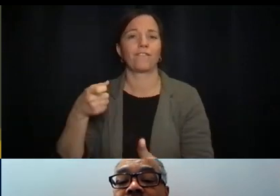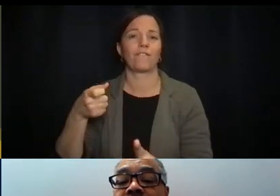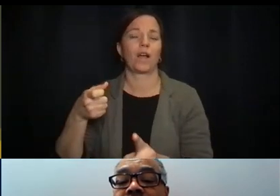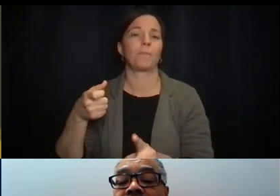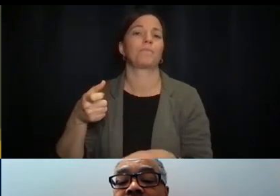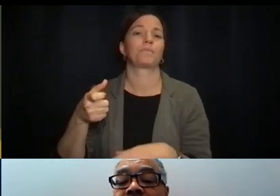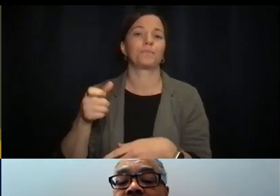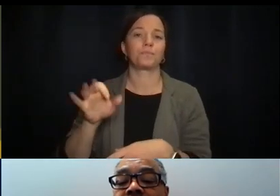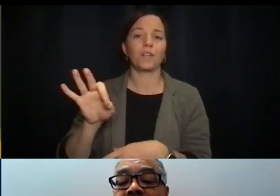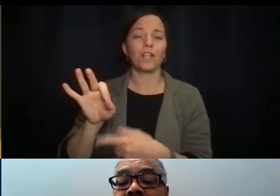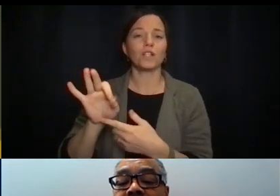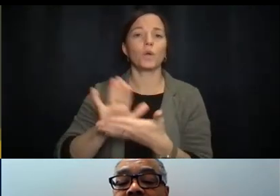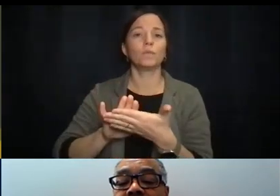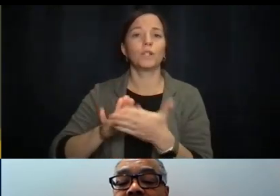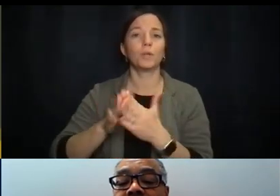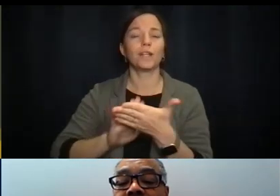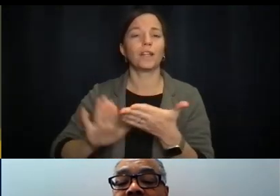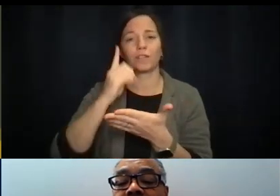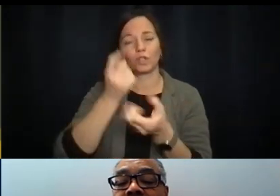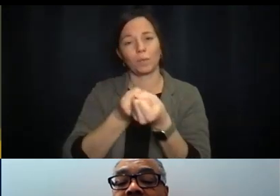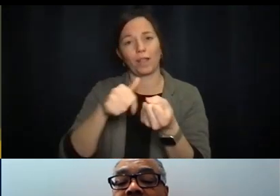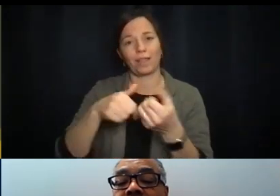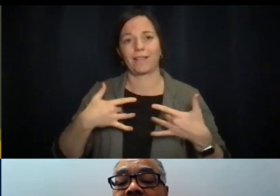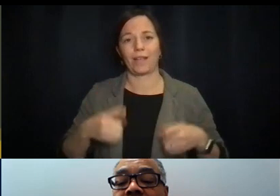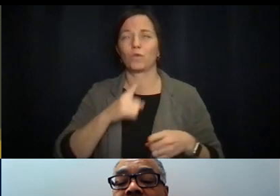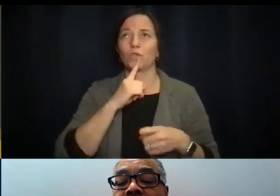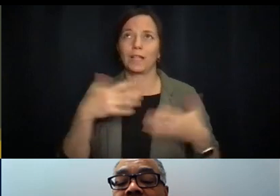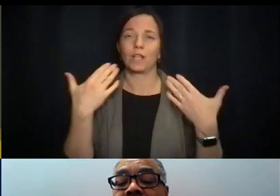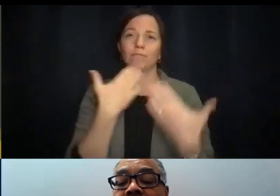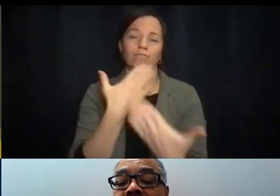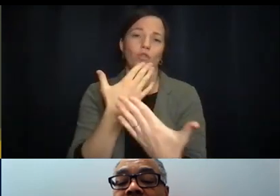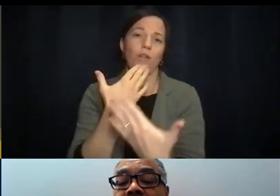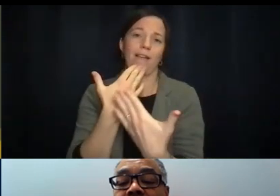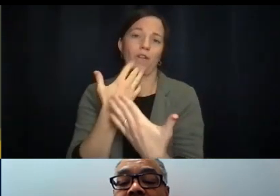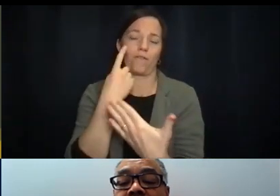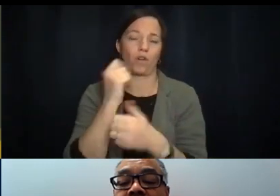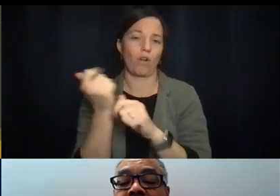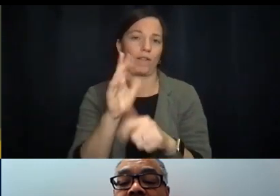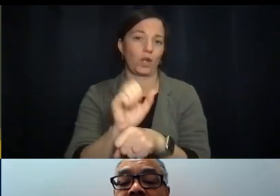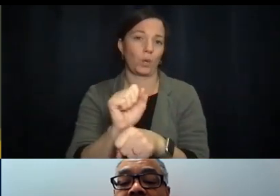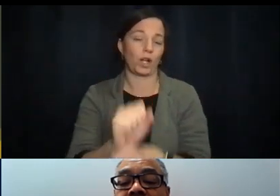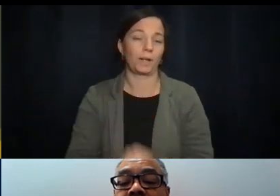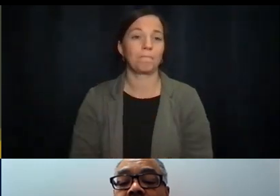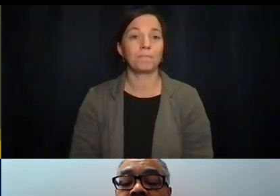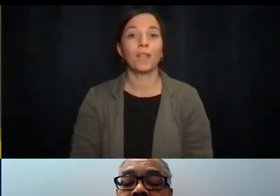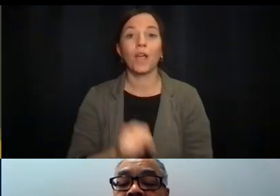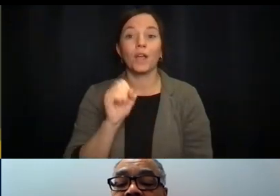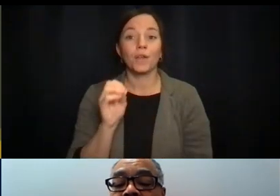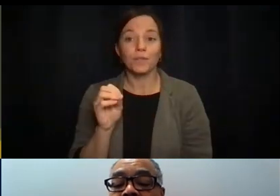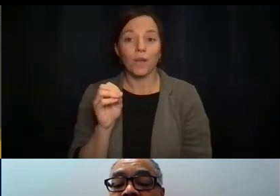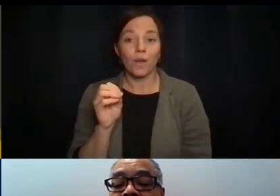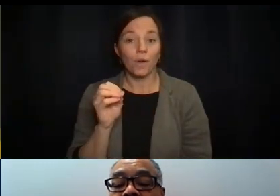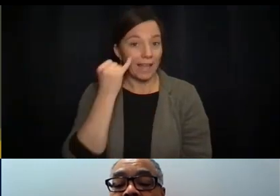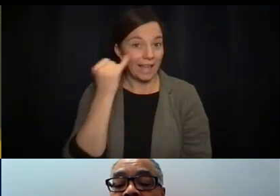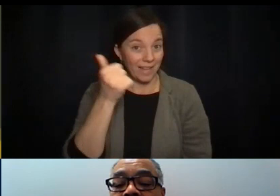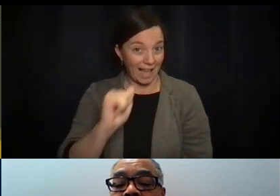City College, who are supporting the event. We are just so extremely grateful for all your work, guys. So if there are